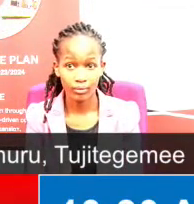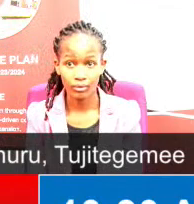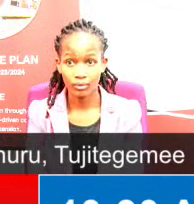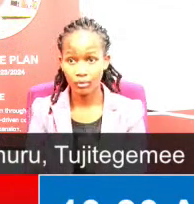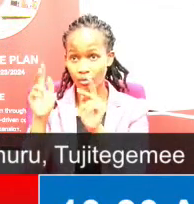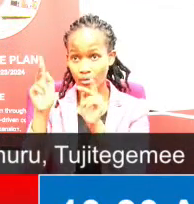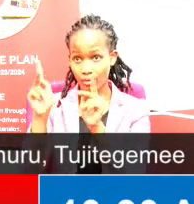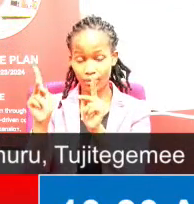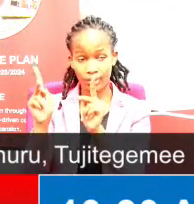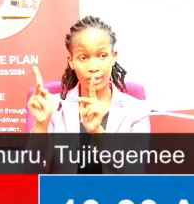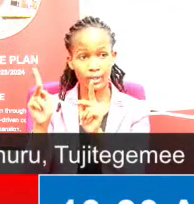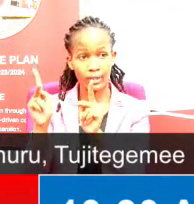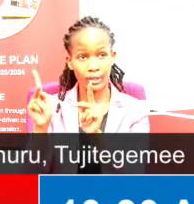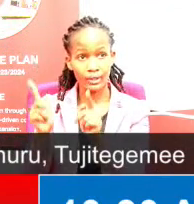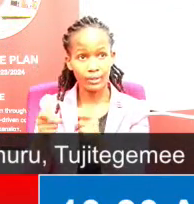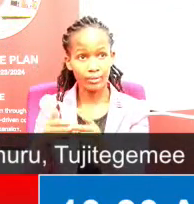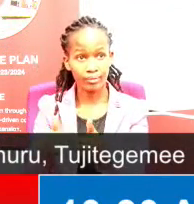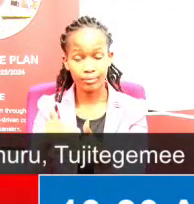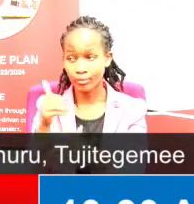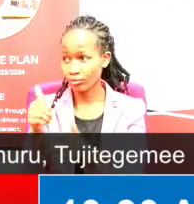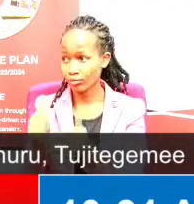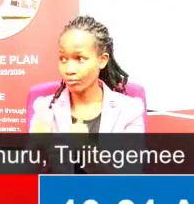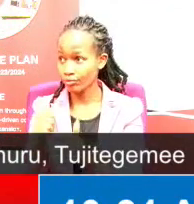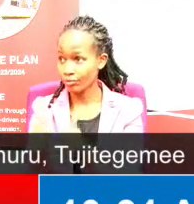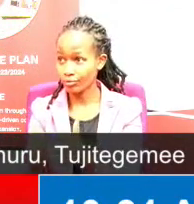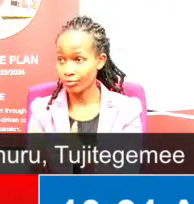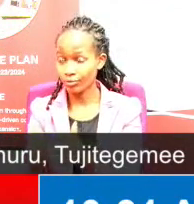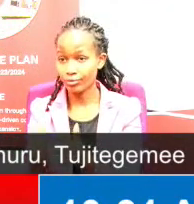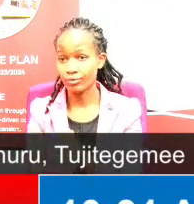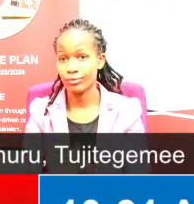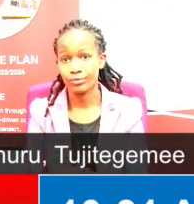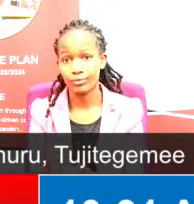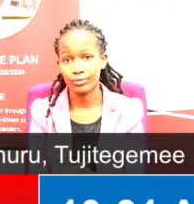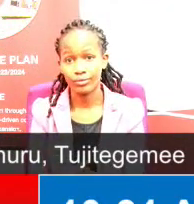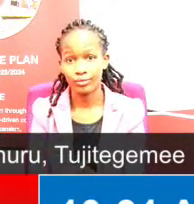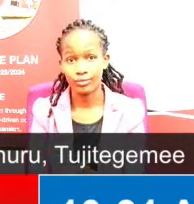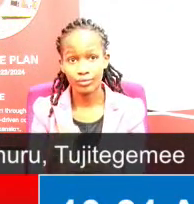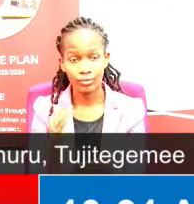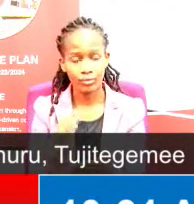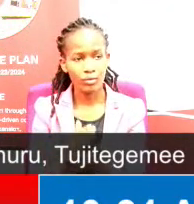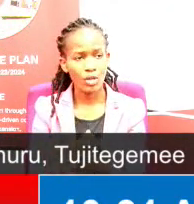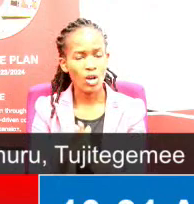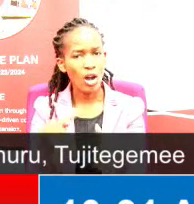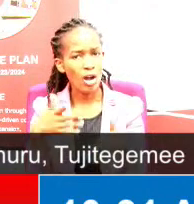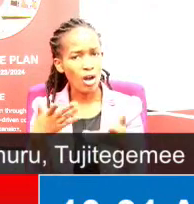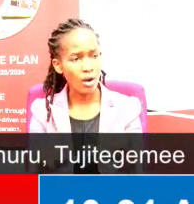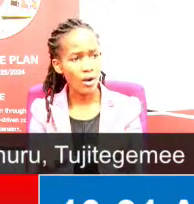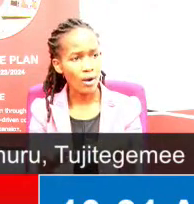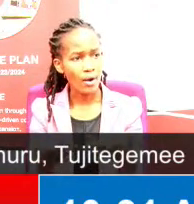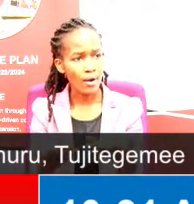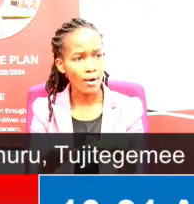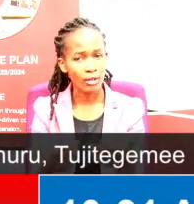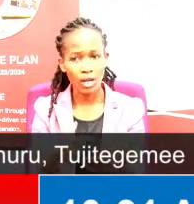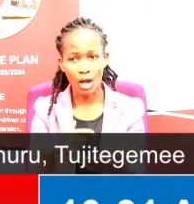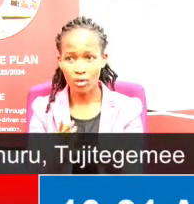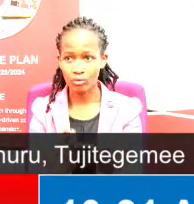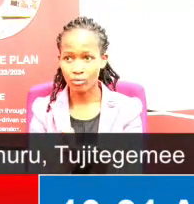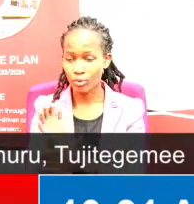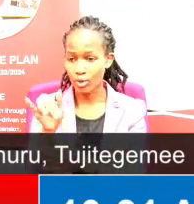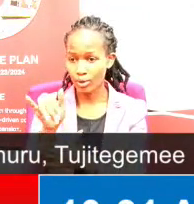Okay, can move to the next one. That is the, so this is the outline of how I'm going to go through